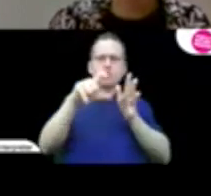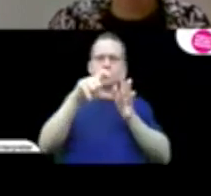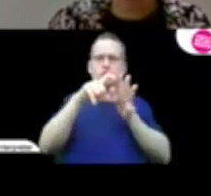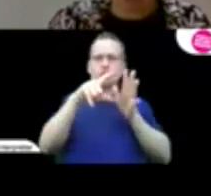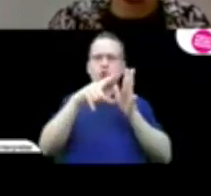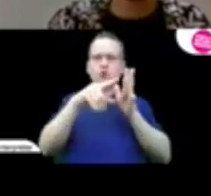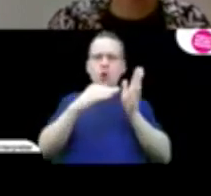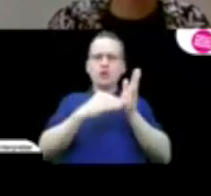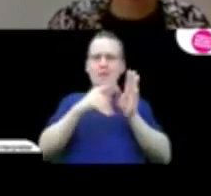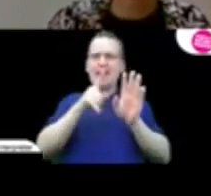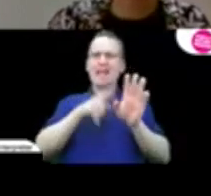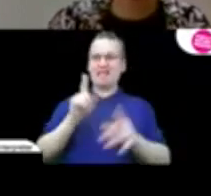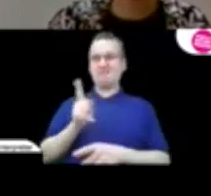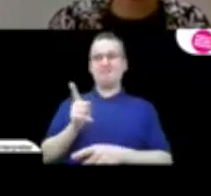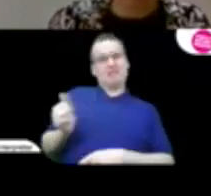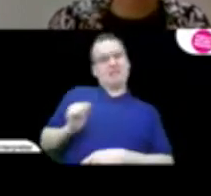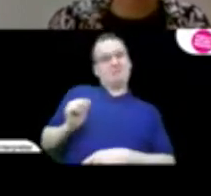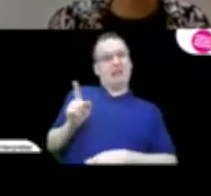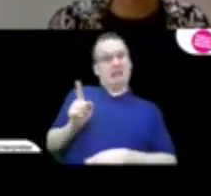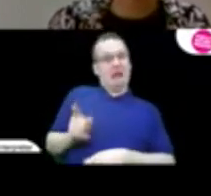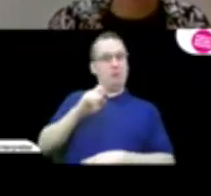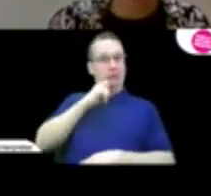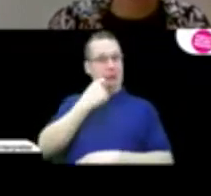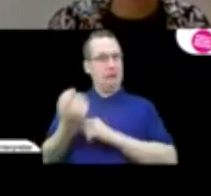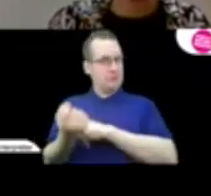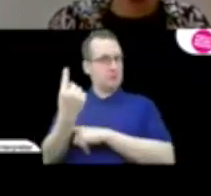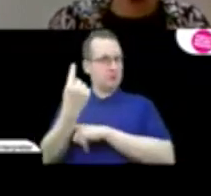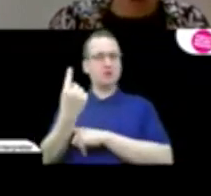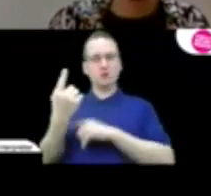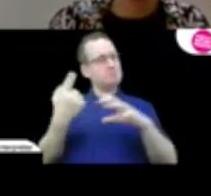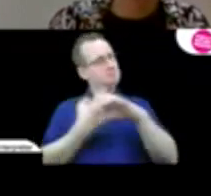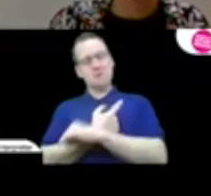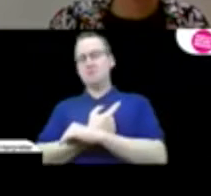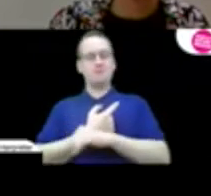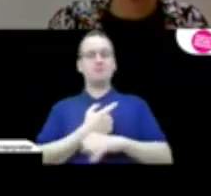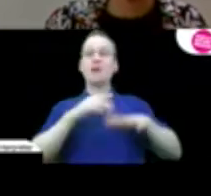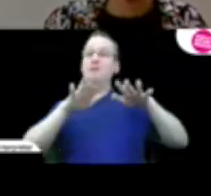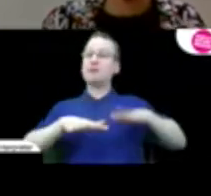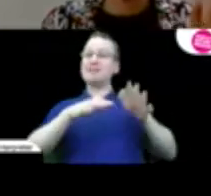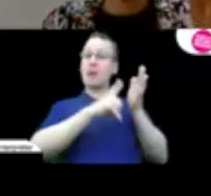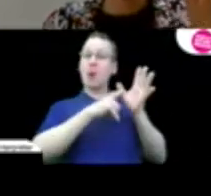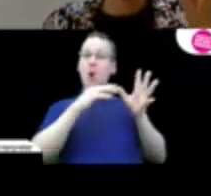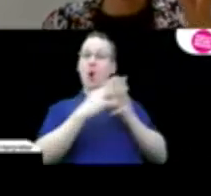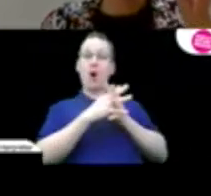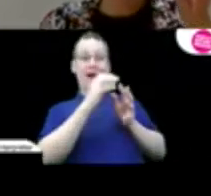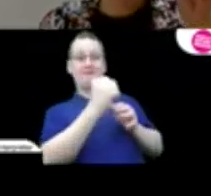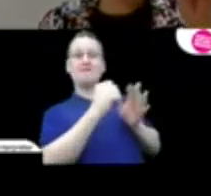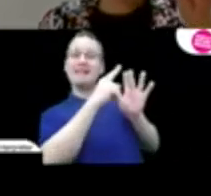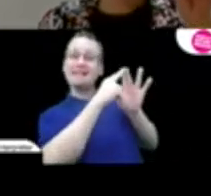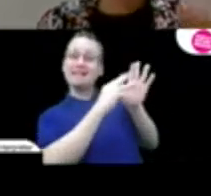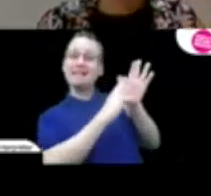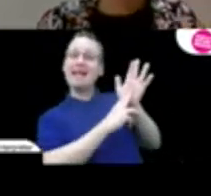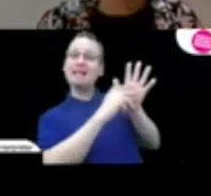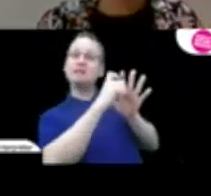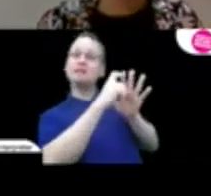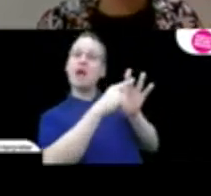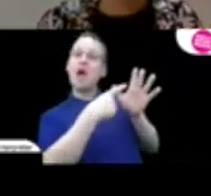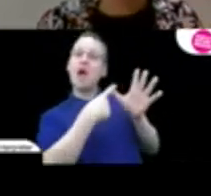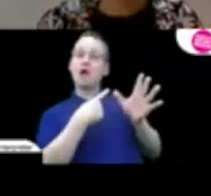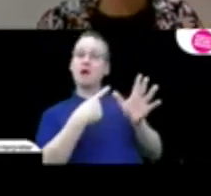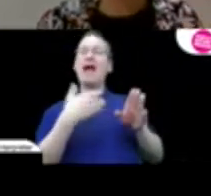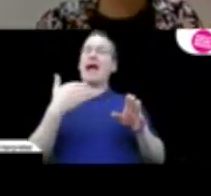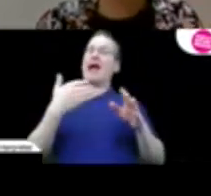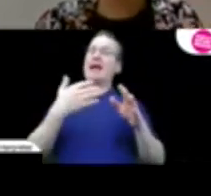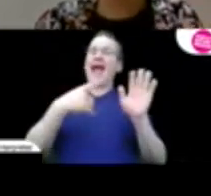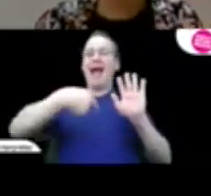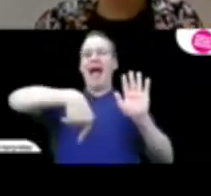In 1897, Britain introduced a law in India called an Act for the